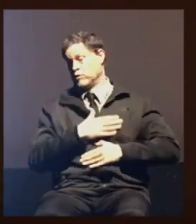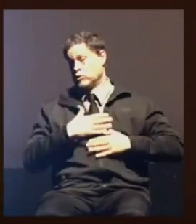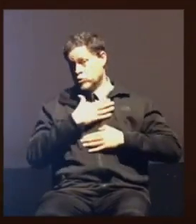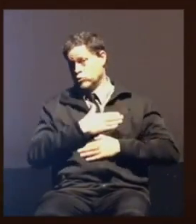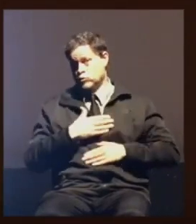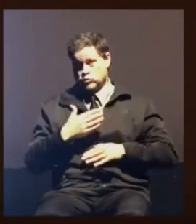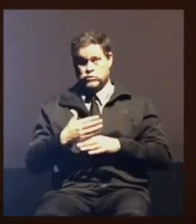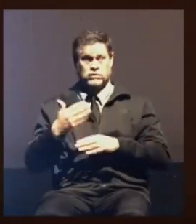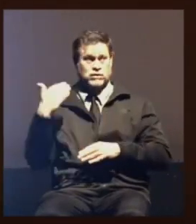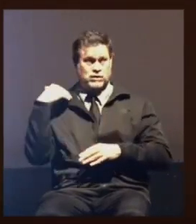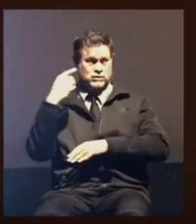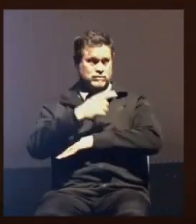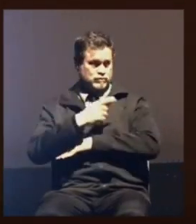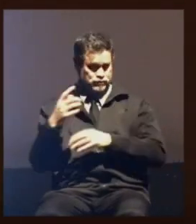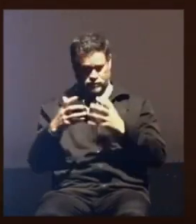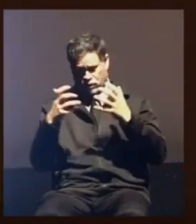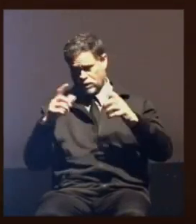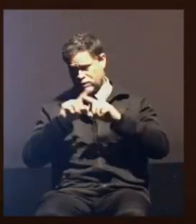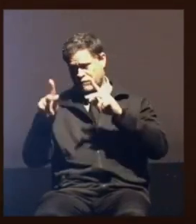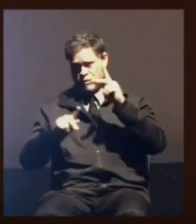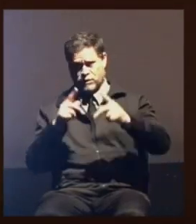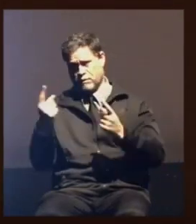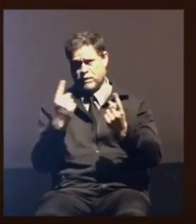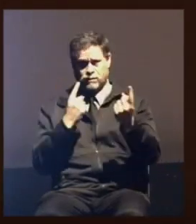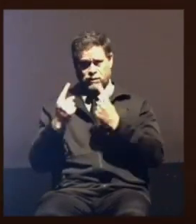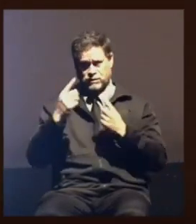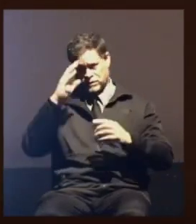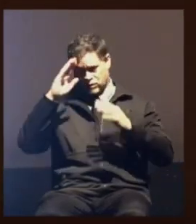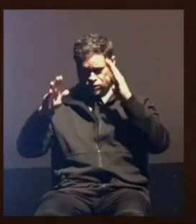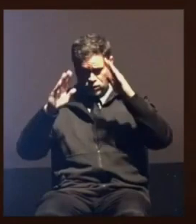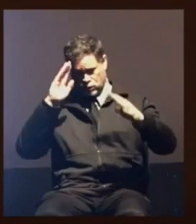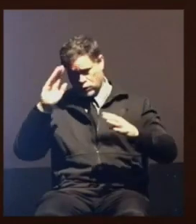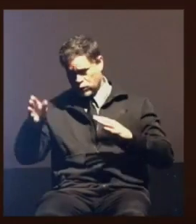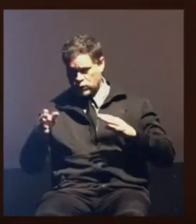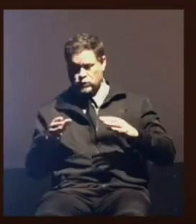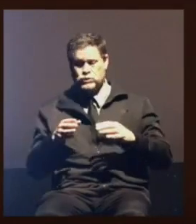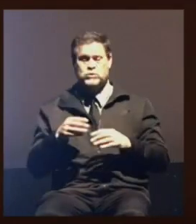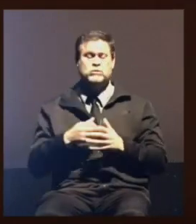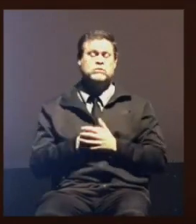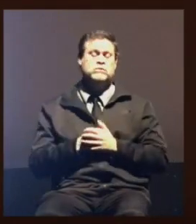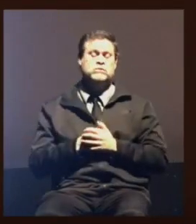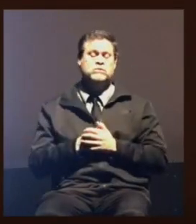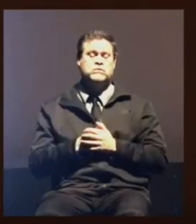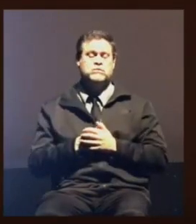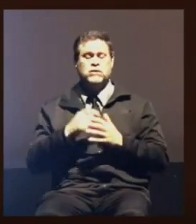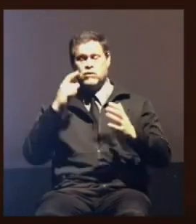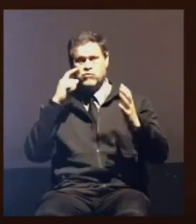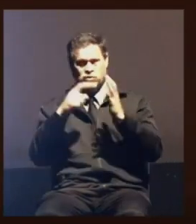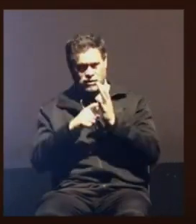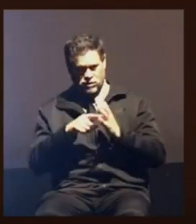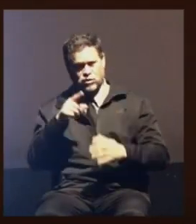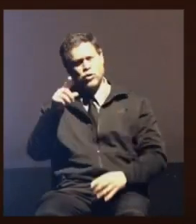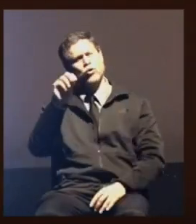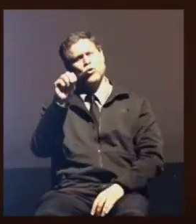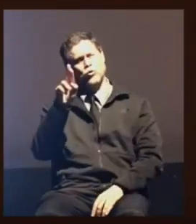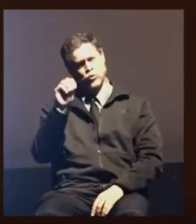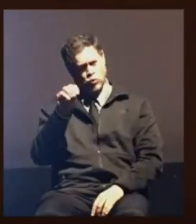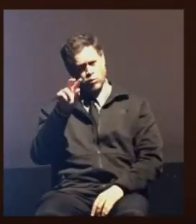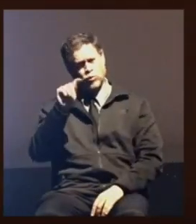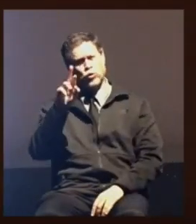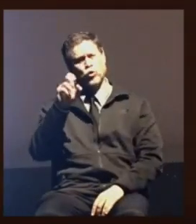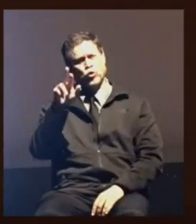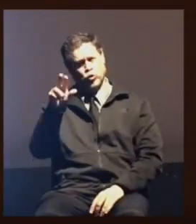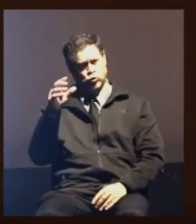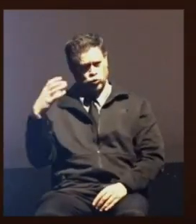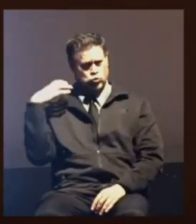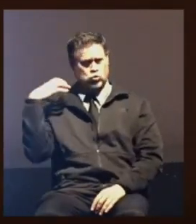the last day. I've had a lot of different people come up and say hello, and you know, I recognize me. Hey, you're Norv Turner. You